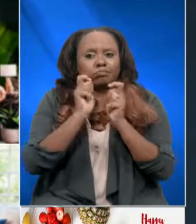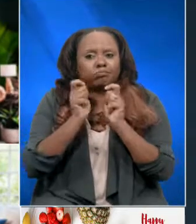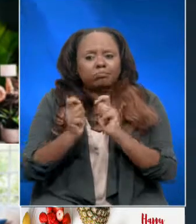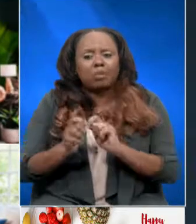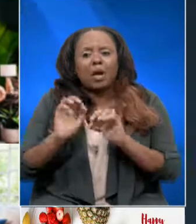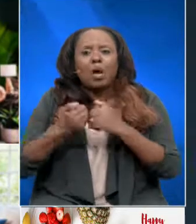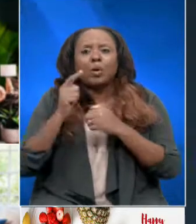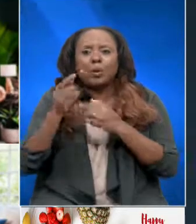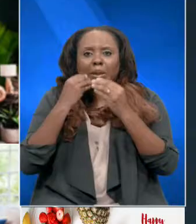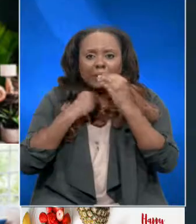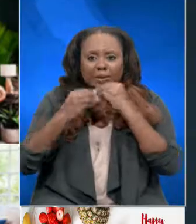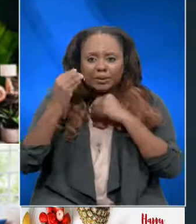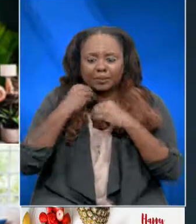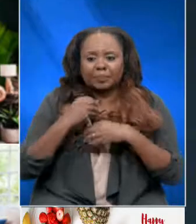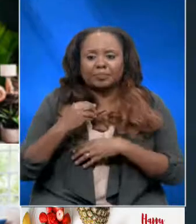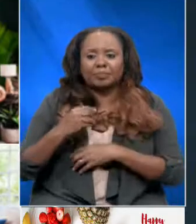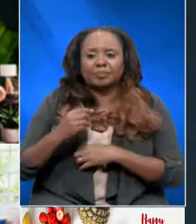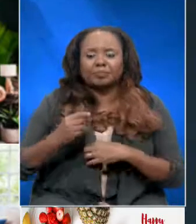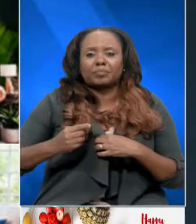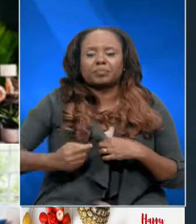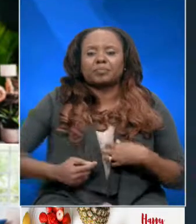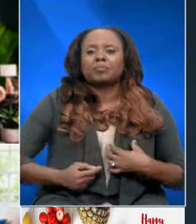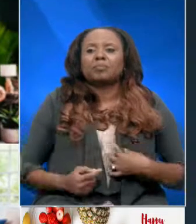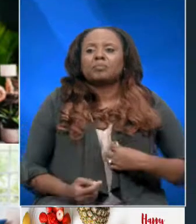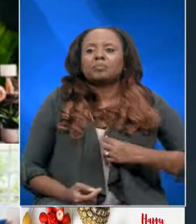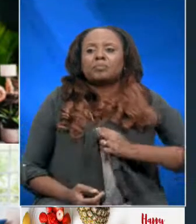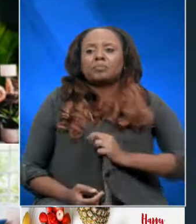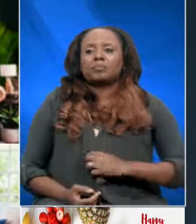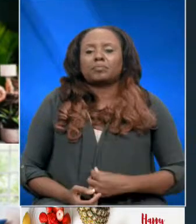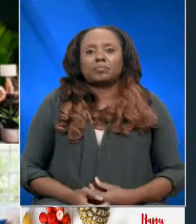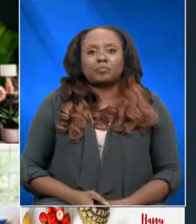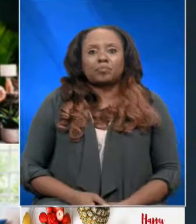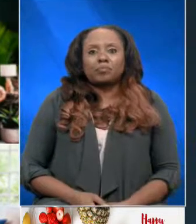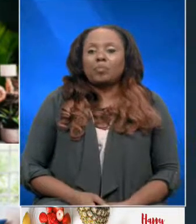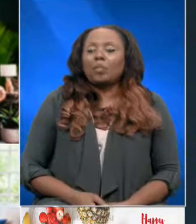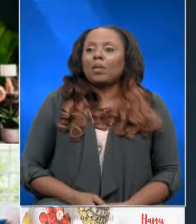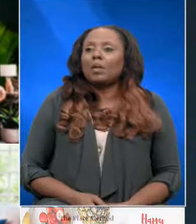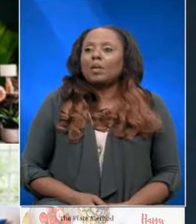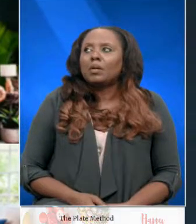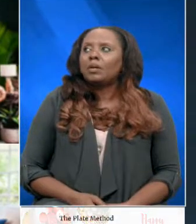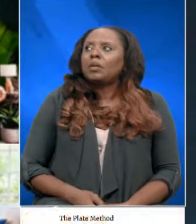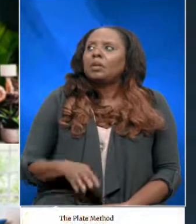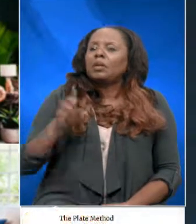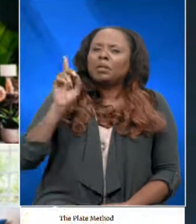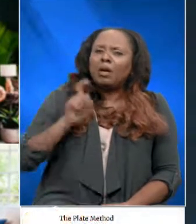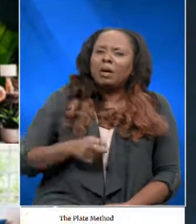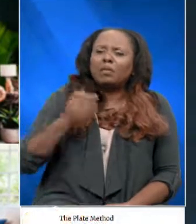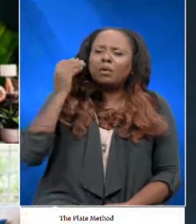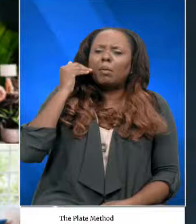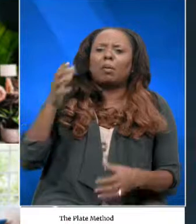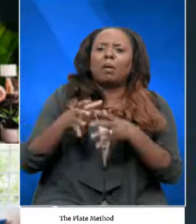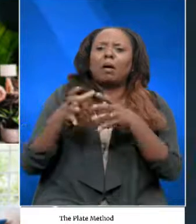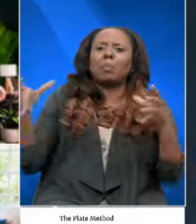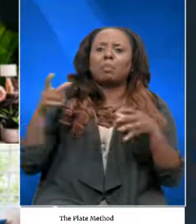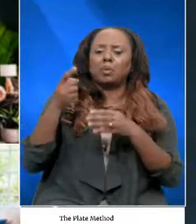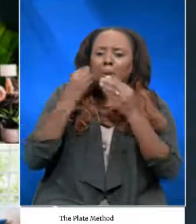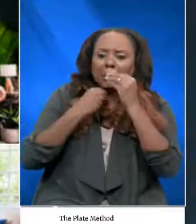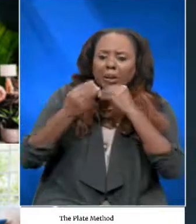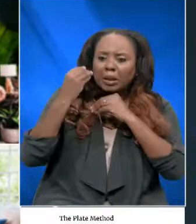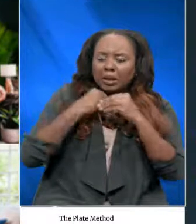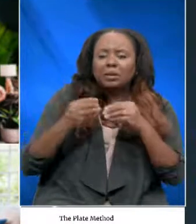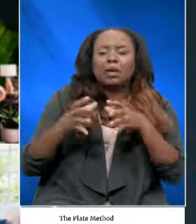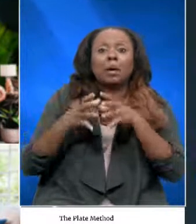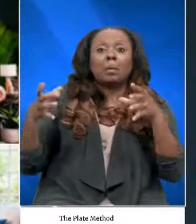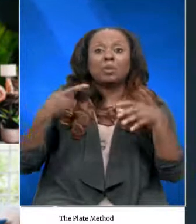important message here is look at how much you consume of products that are high in sugar, high